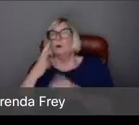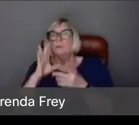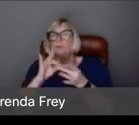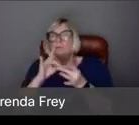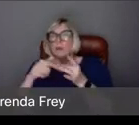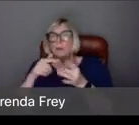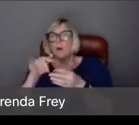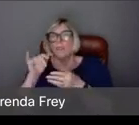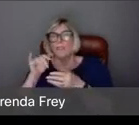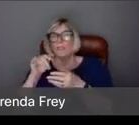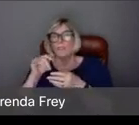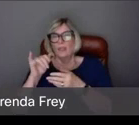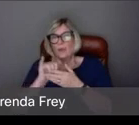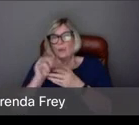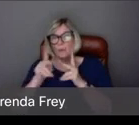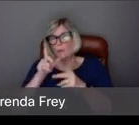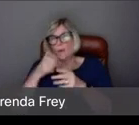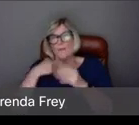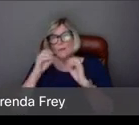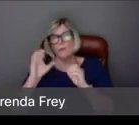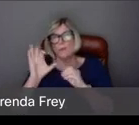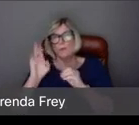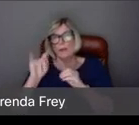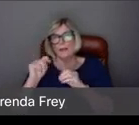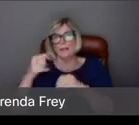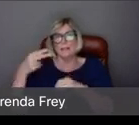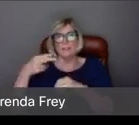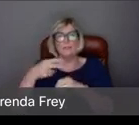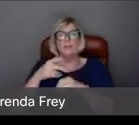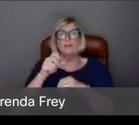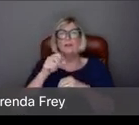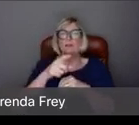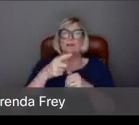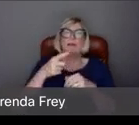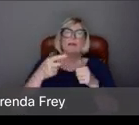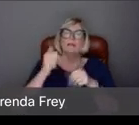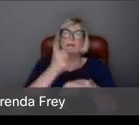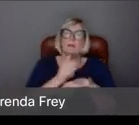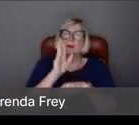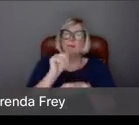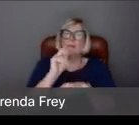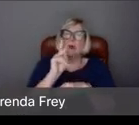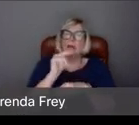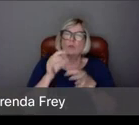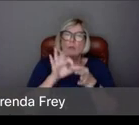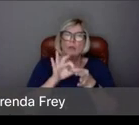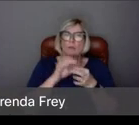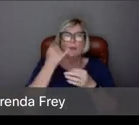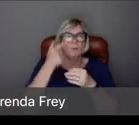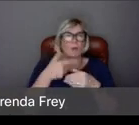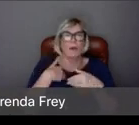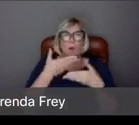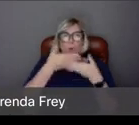with no credit history? Yeah, let me just add it. This first one, establish banking relationships. When you have no